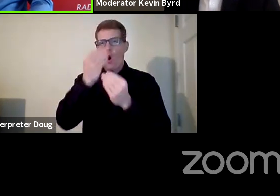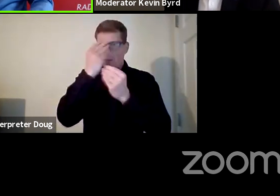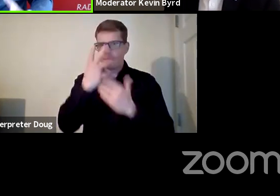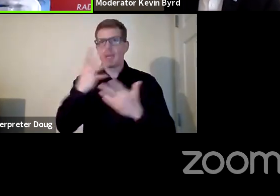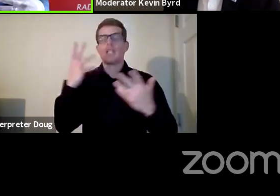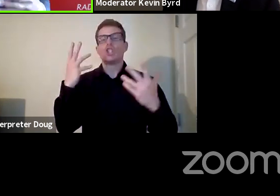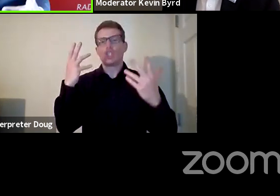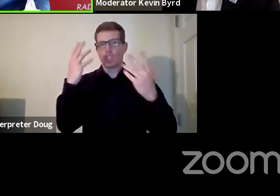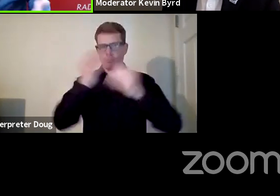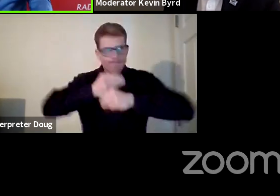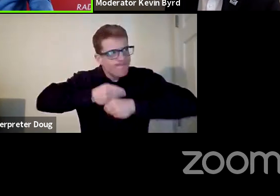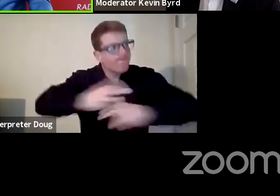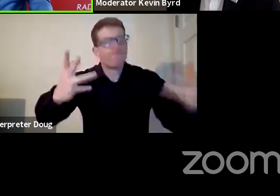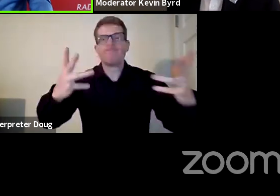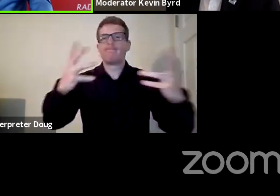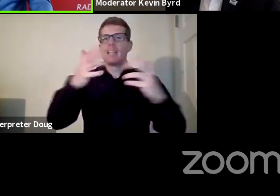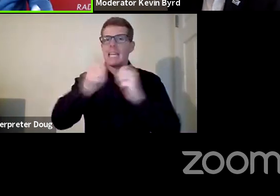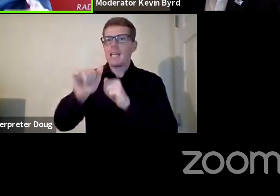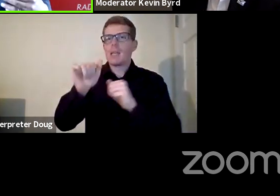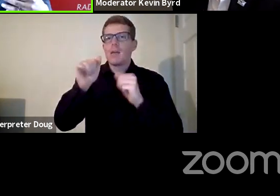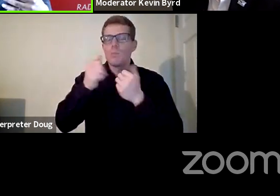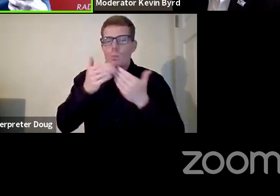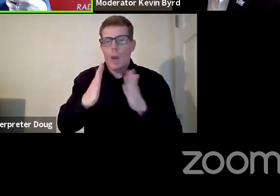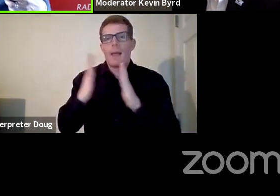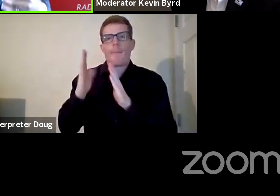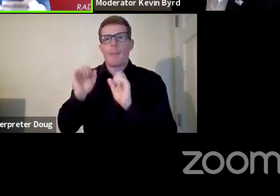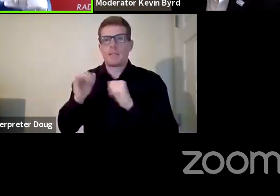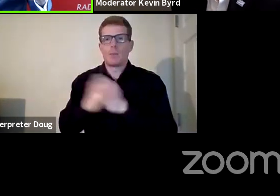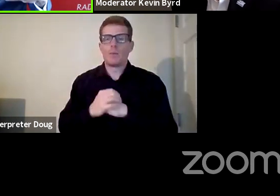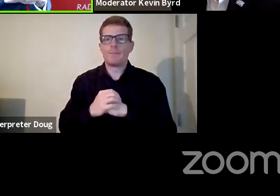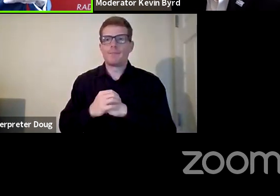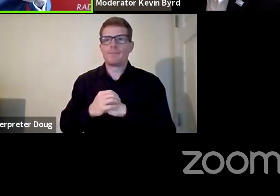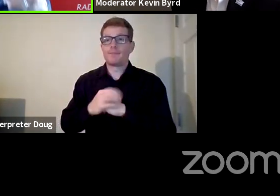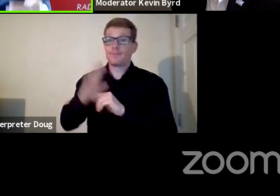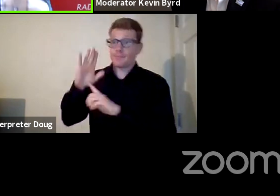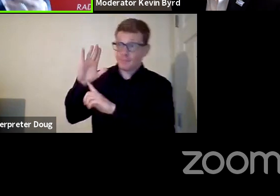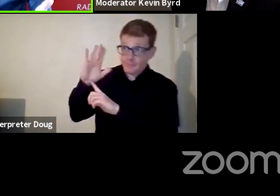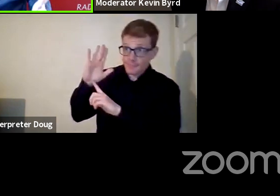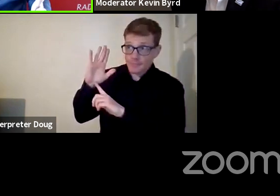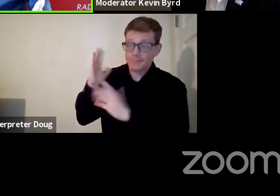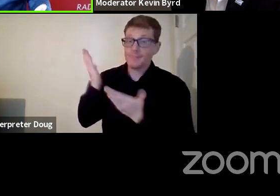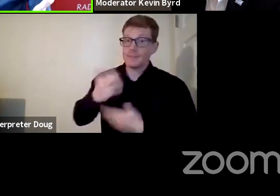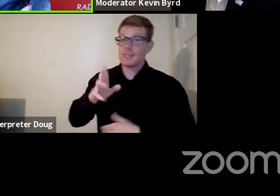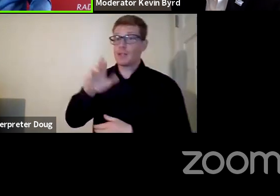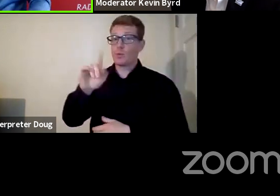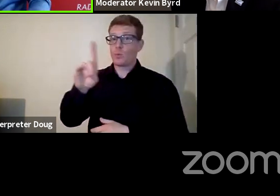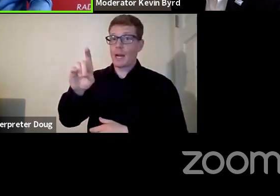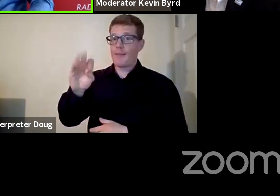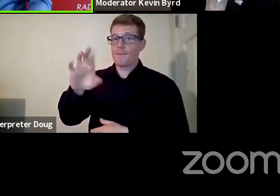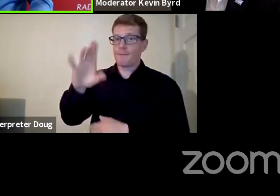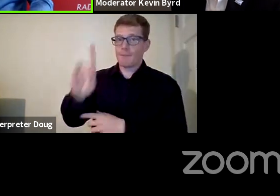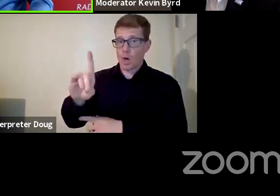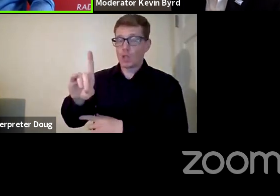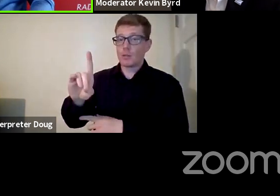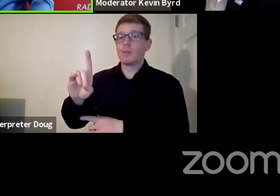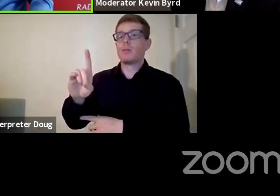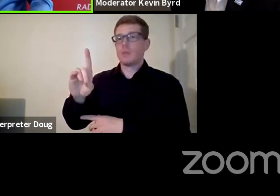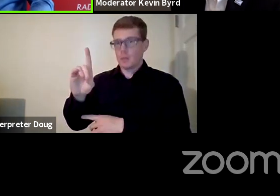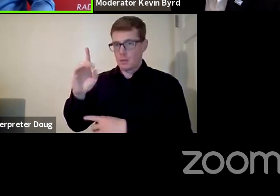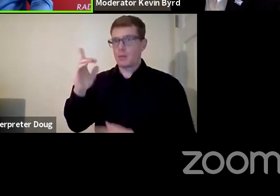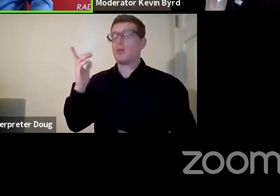Kevin, for us, we have been very intentional about publishing continually to communicate via our website with